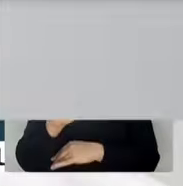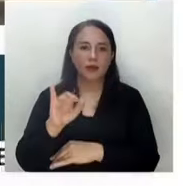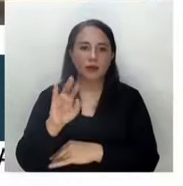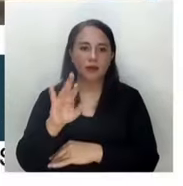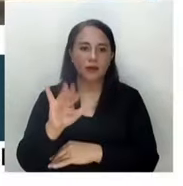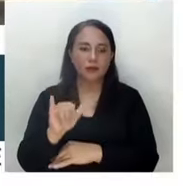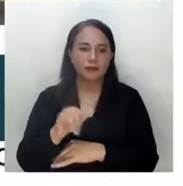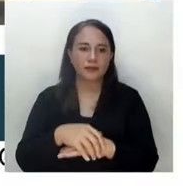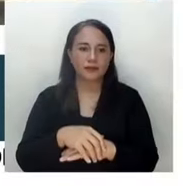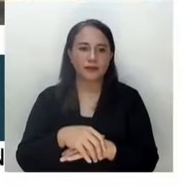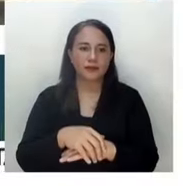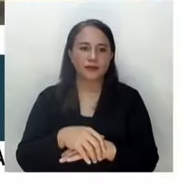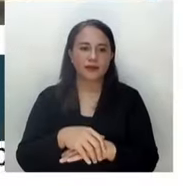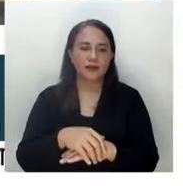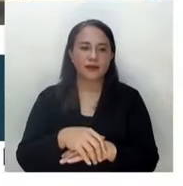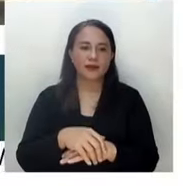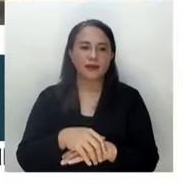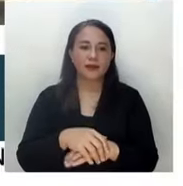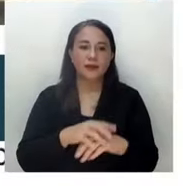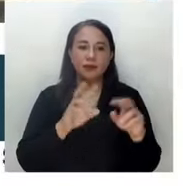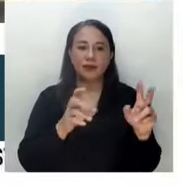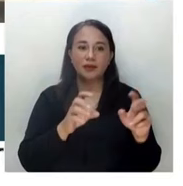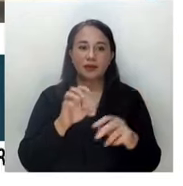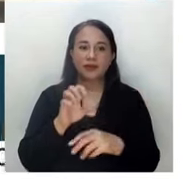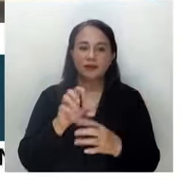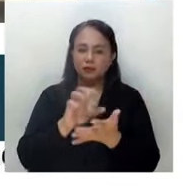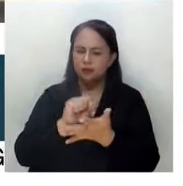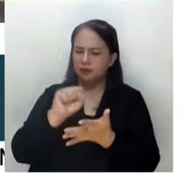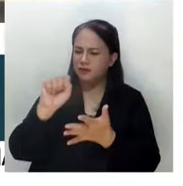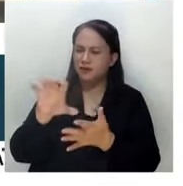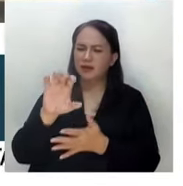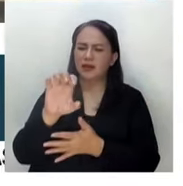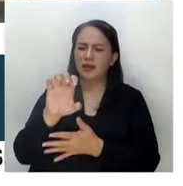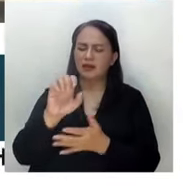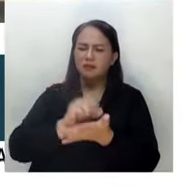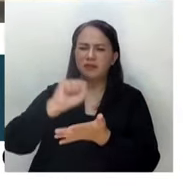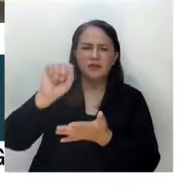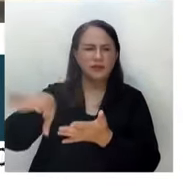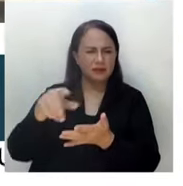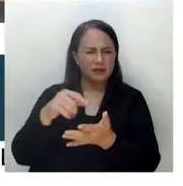The clincher there is Ed Sapuera, no? Which is referring to the